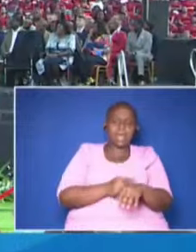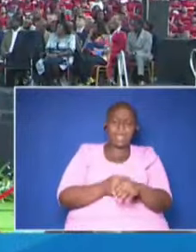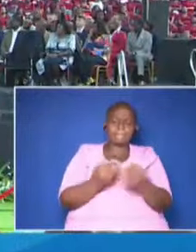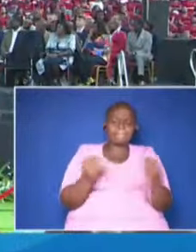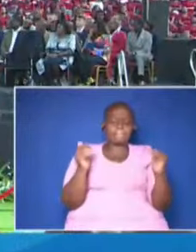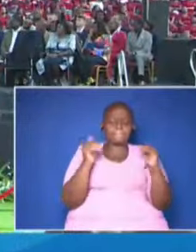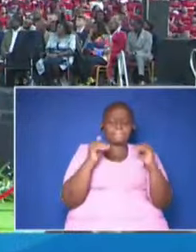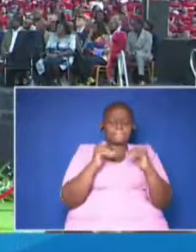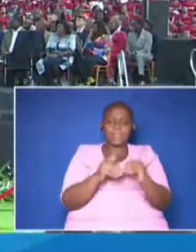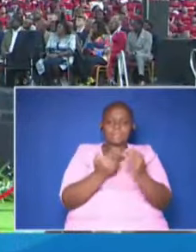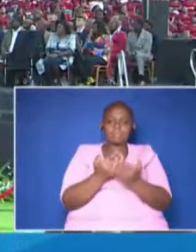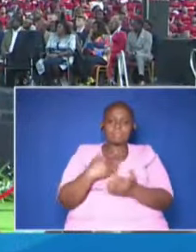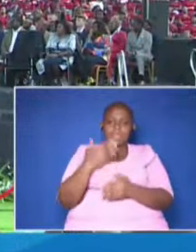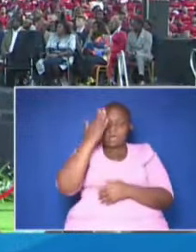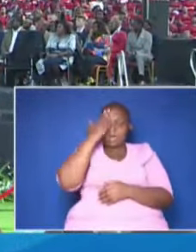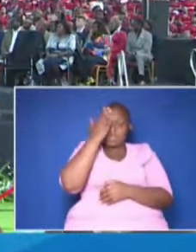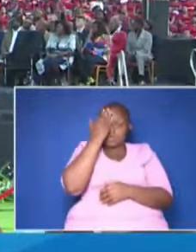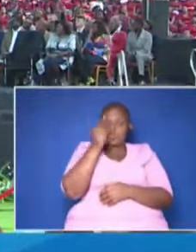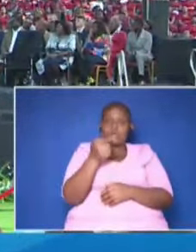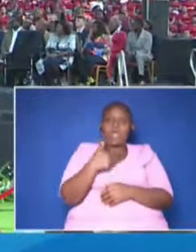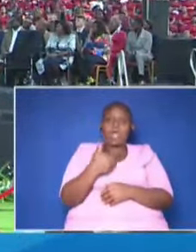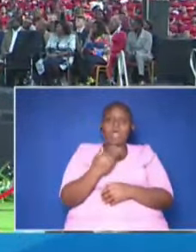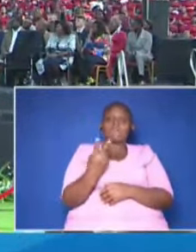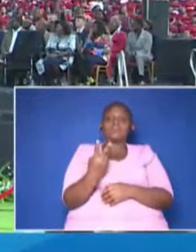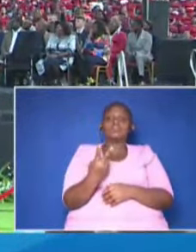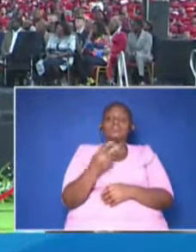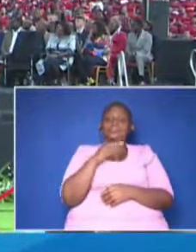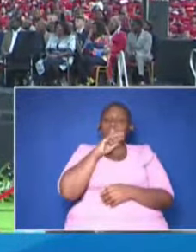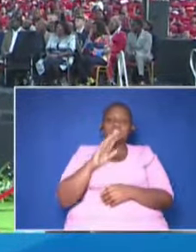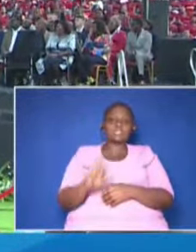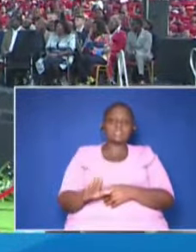capable I know you have two sons here